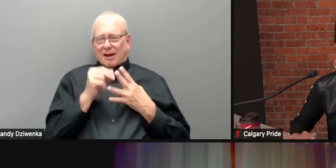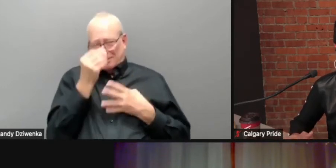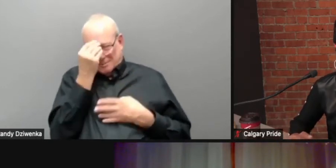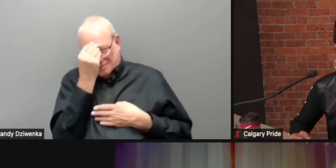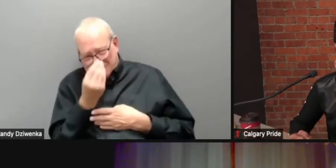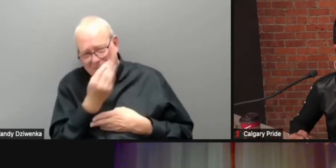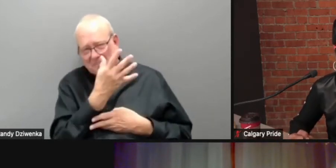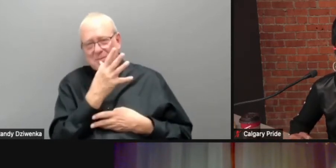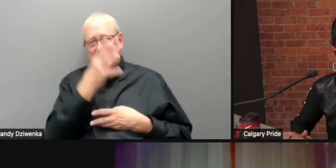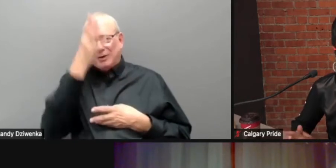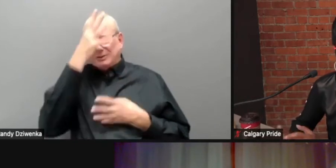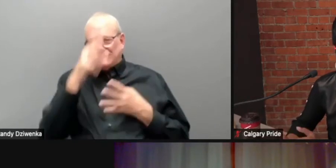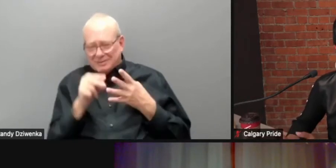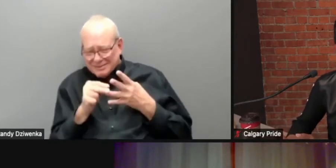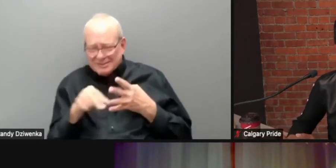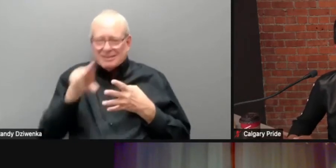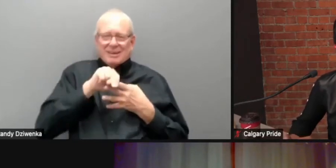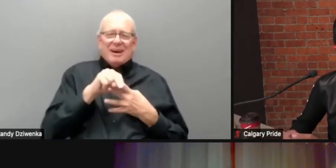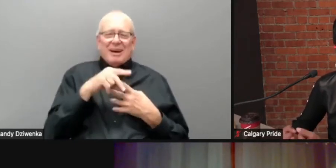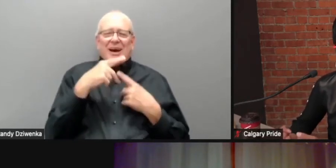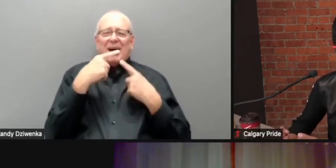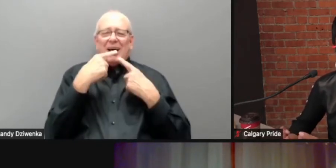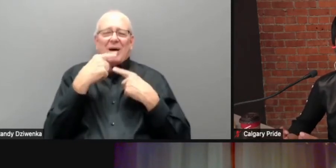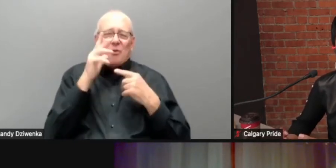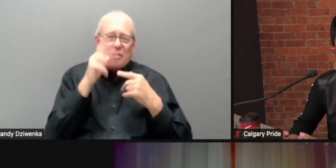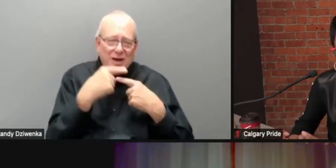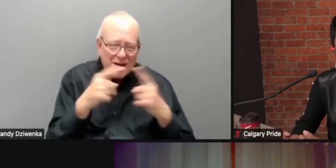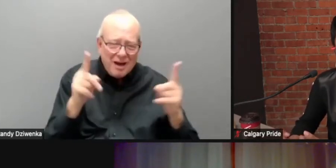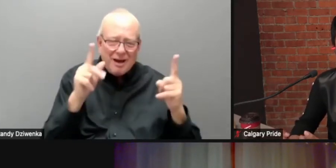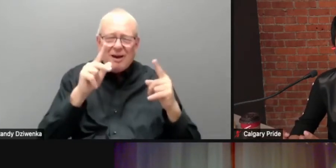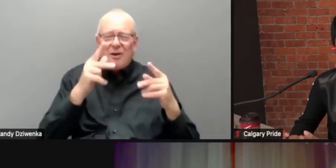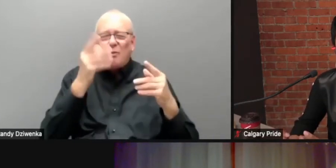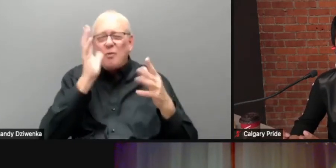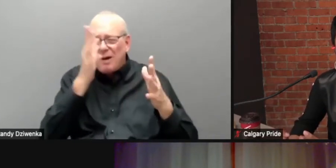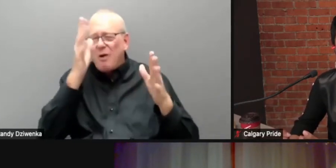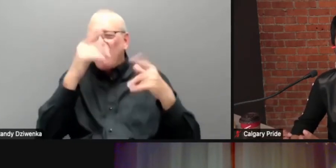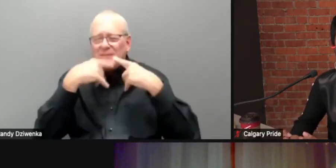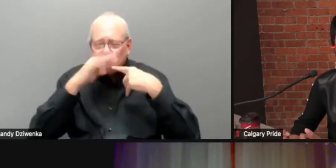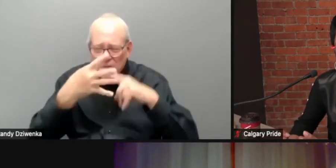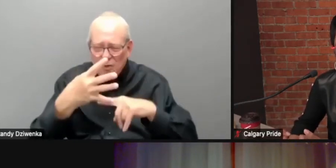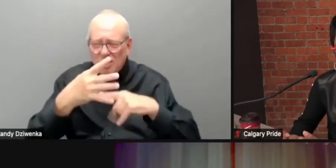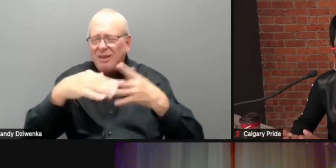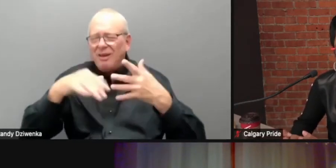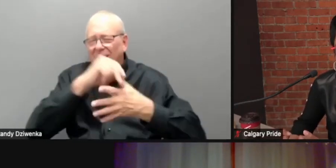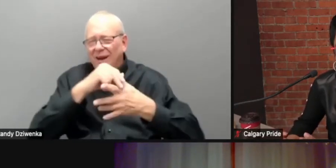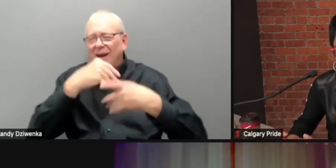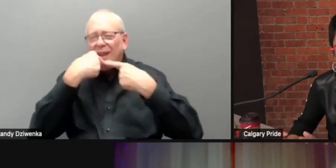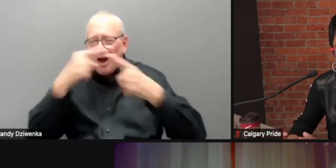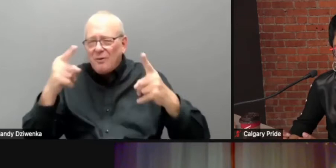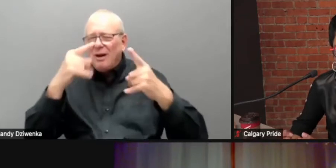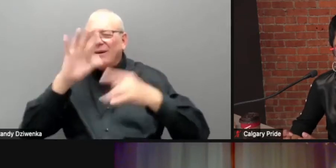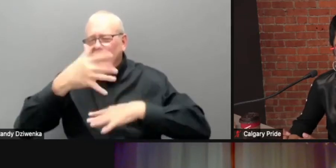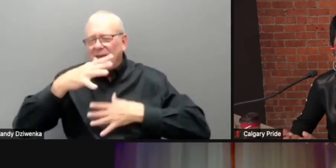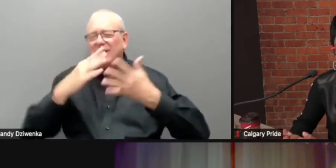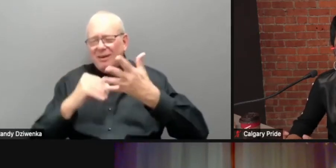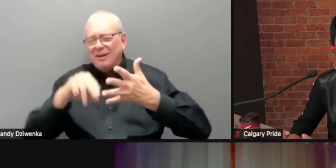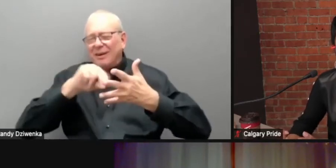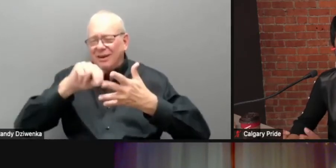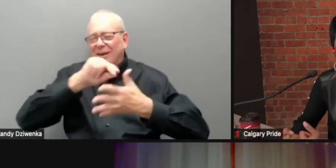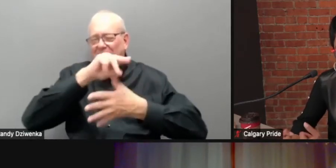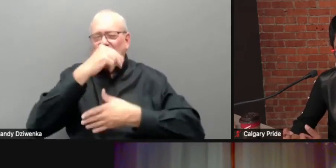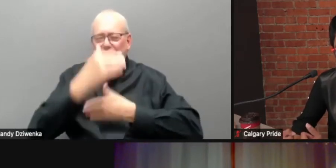identity with another person, and there's that sense of acceptance, it almost gives the individual that courage and